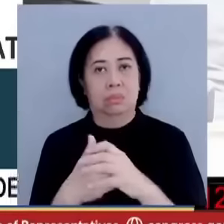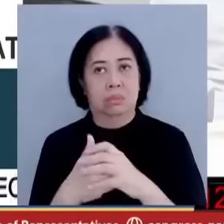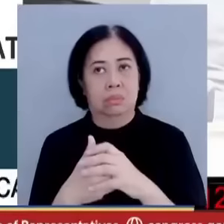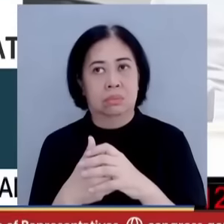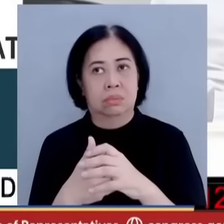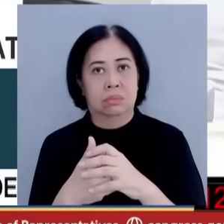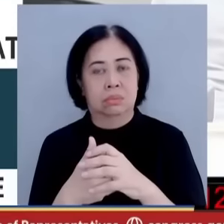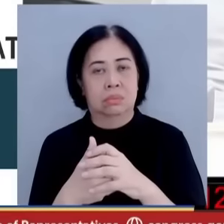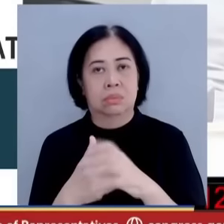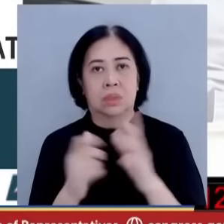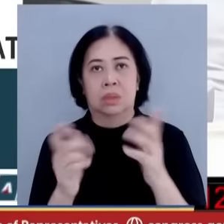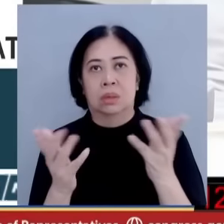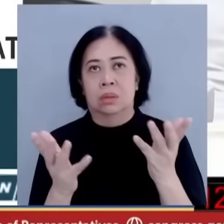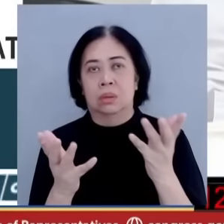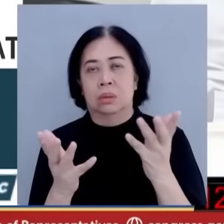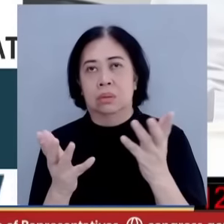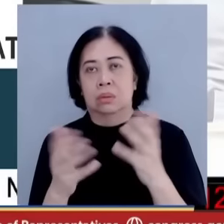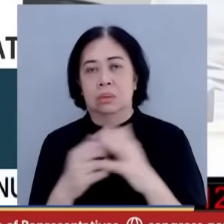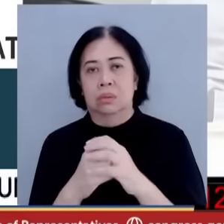criminal proceeding. But,